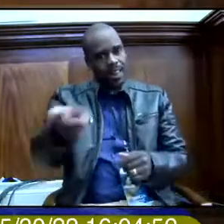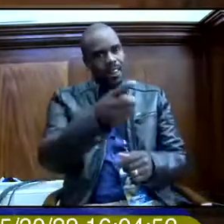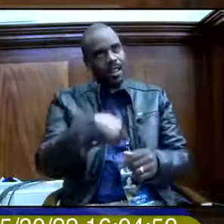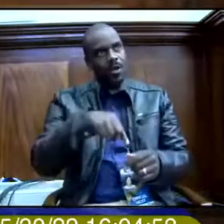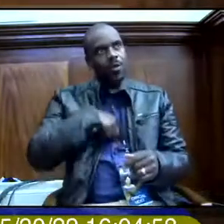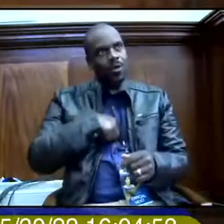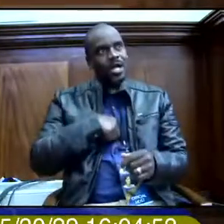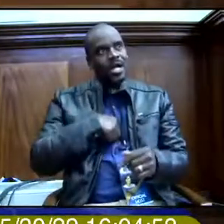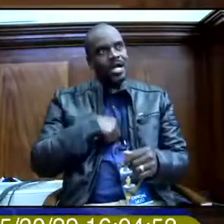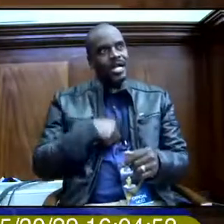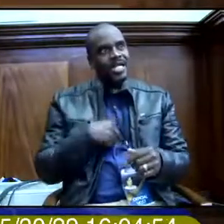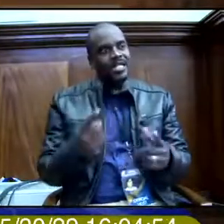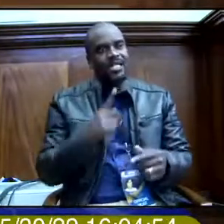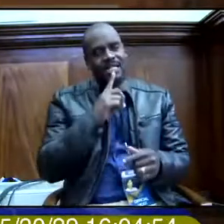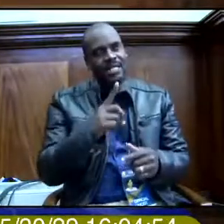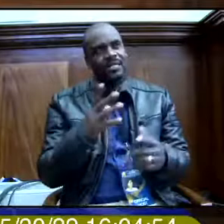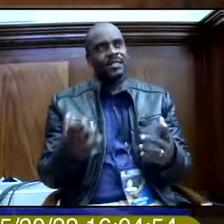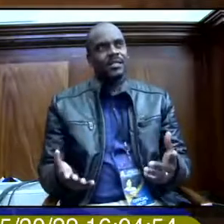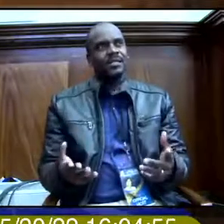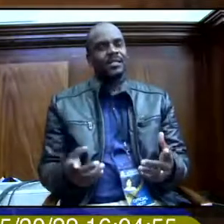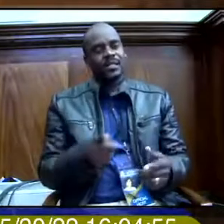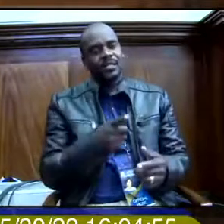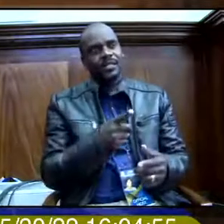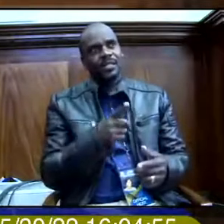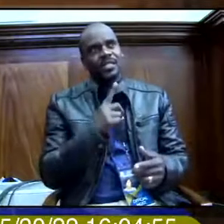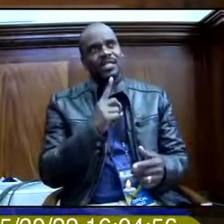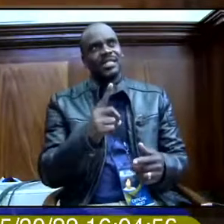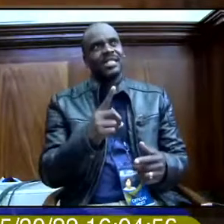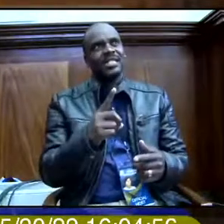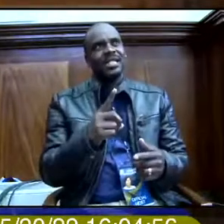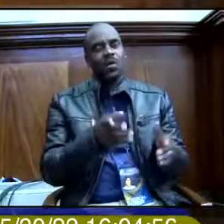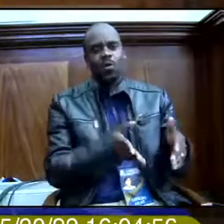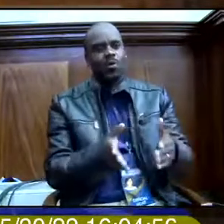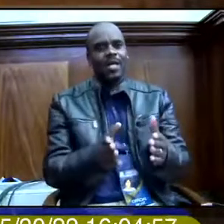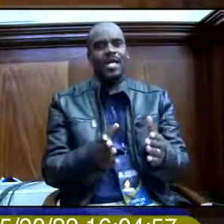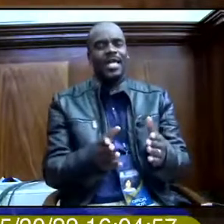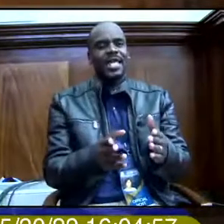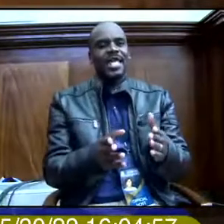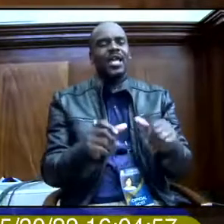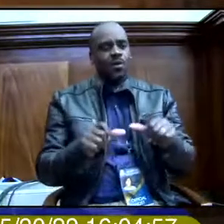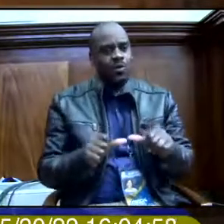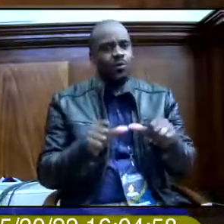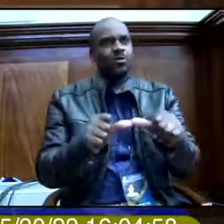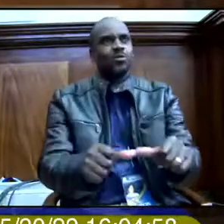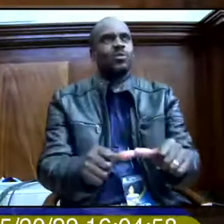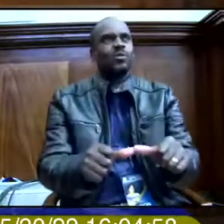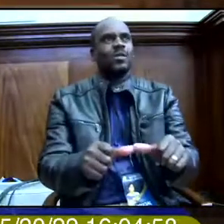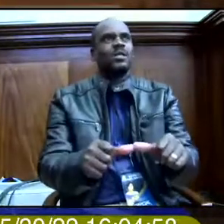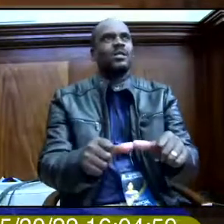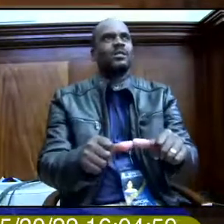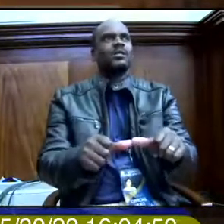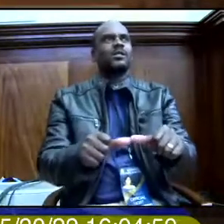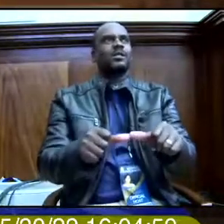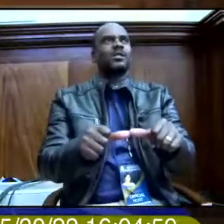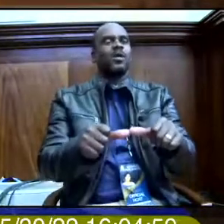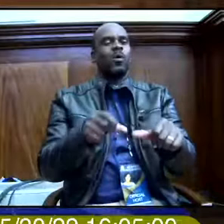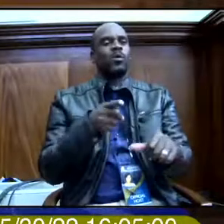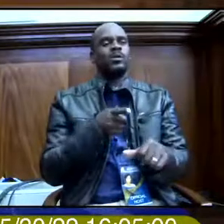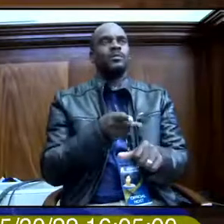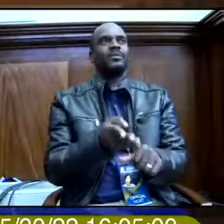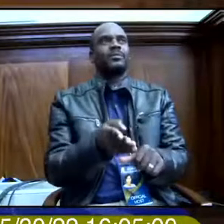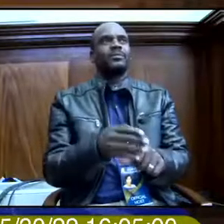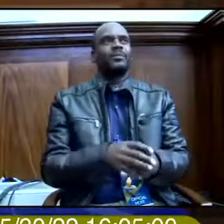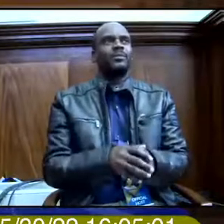actually says it's a it's another way of continuous uh you know casualization